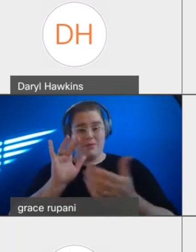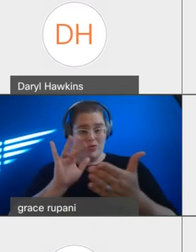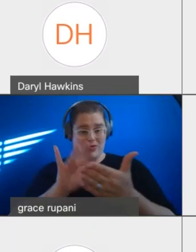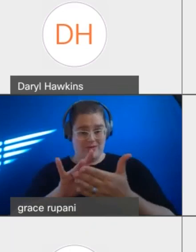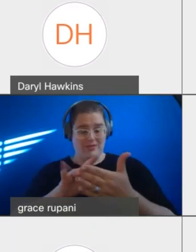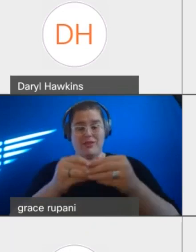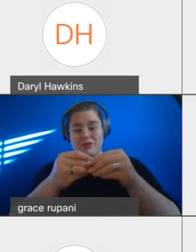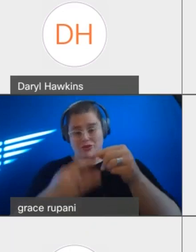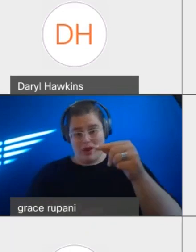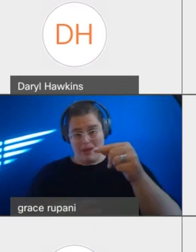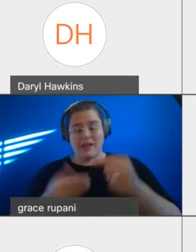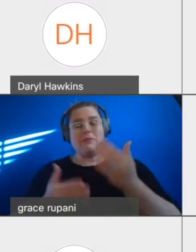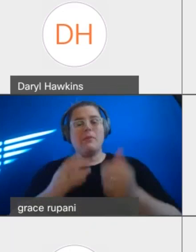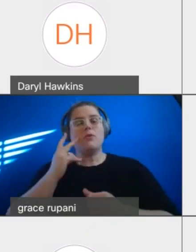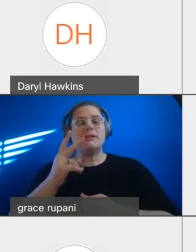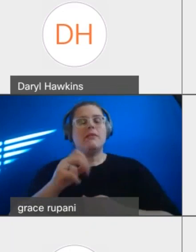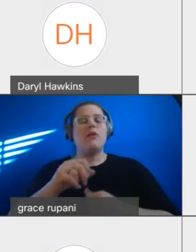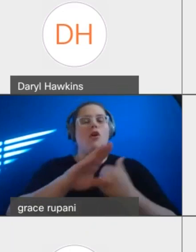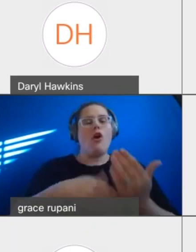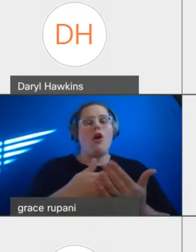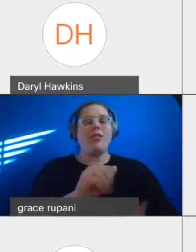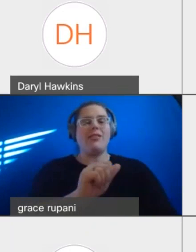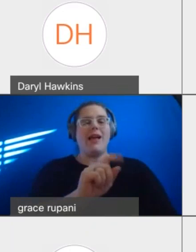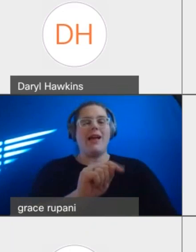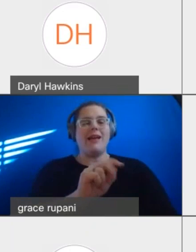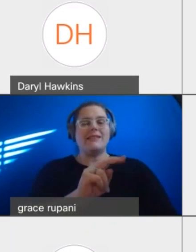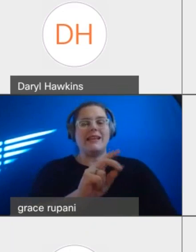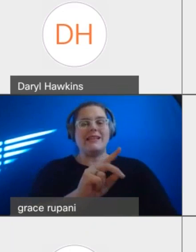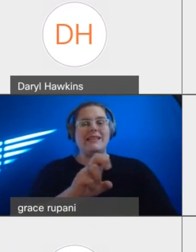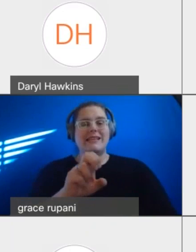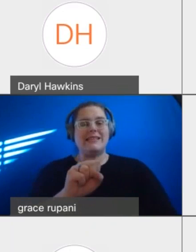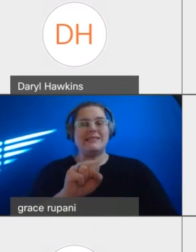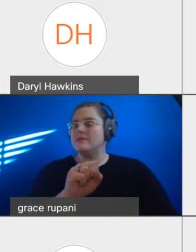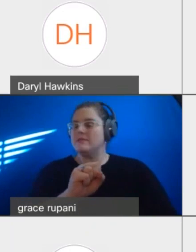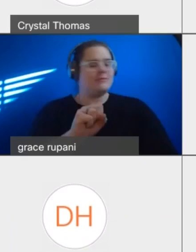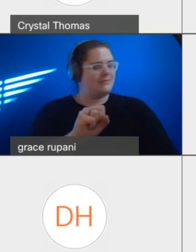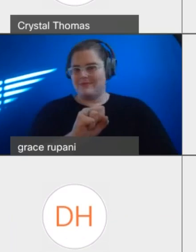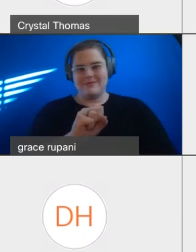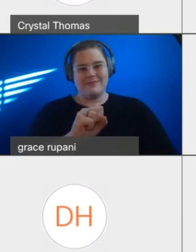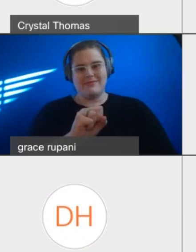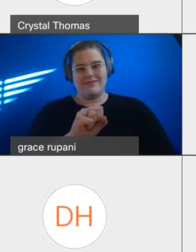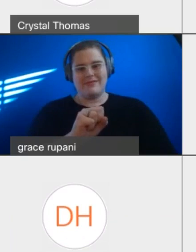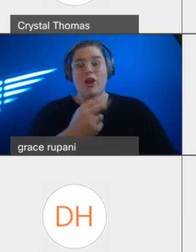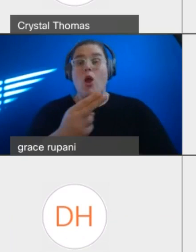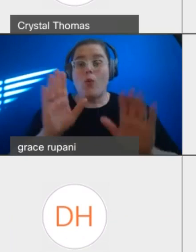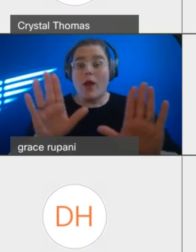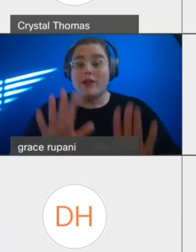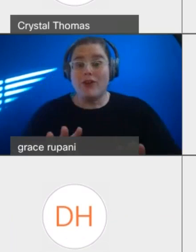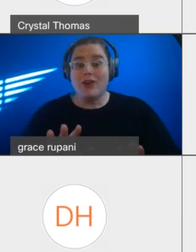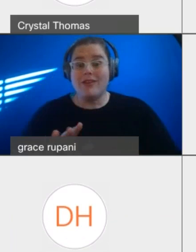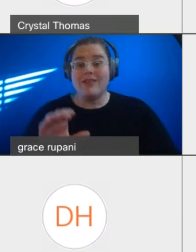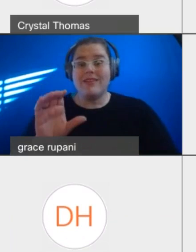you may see all attendees and think you've sent it to everyone. Oh, wonderful.